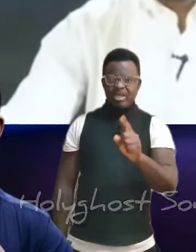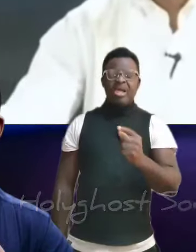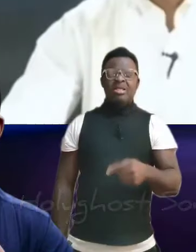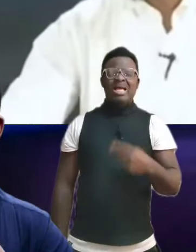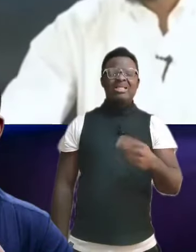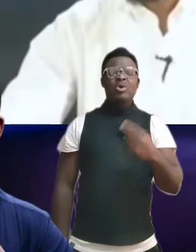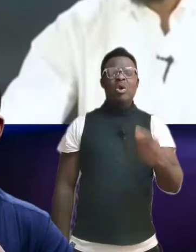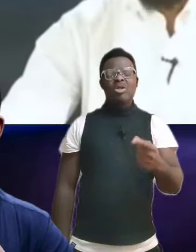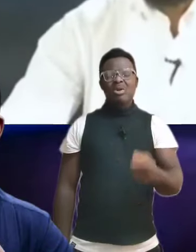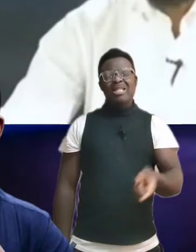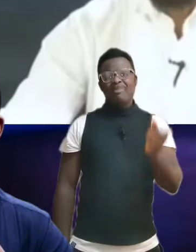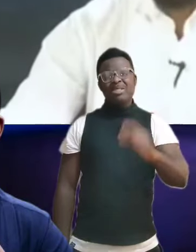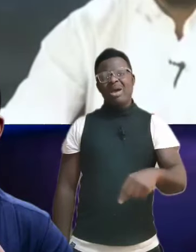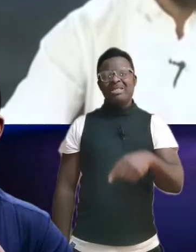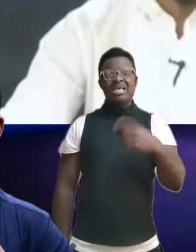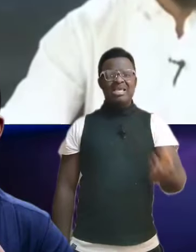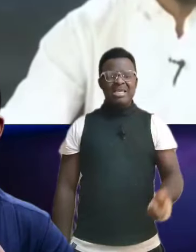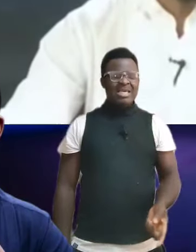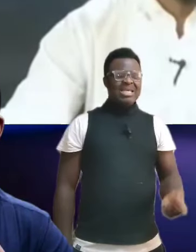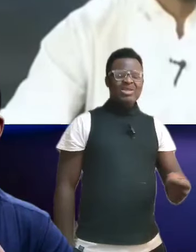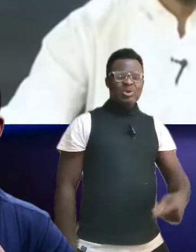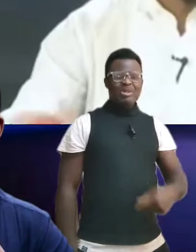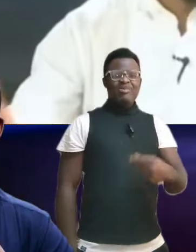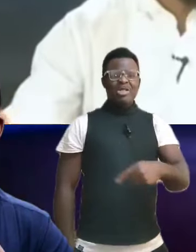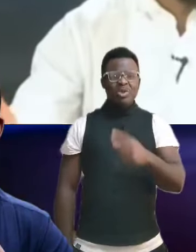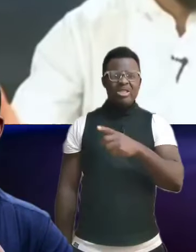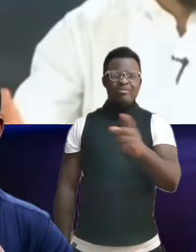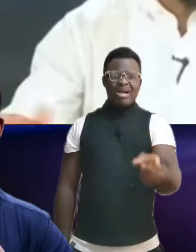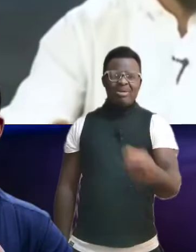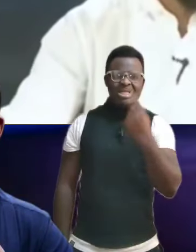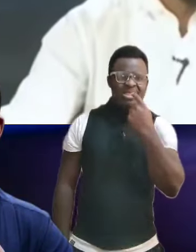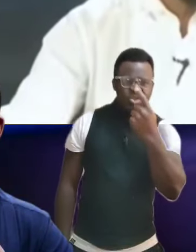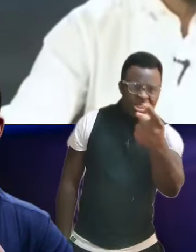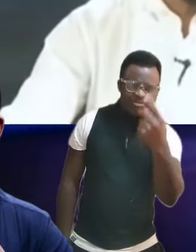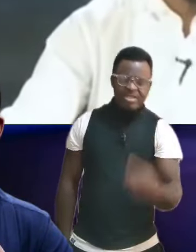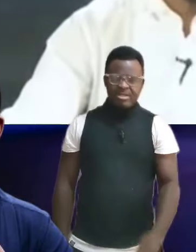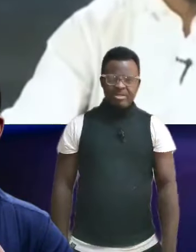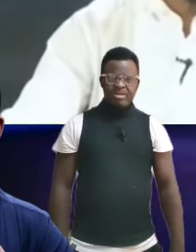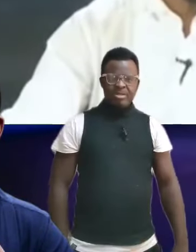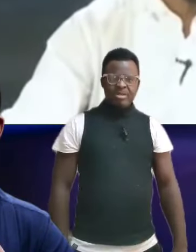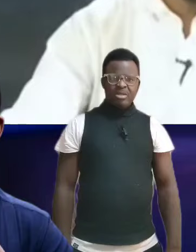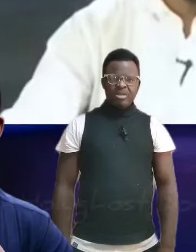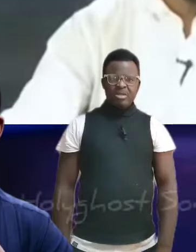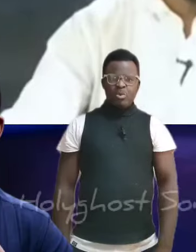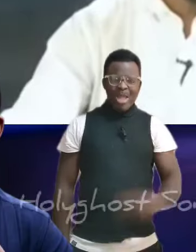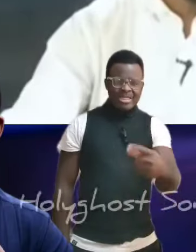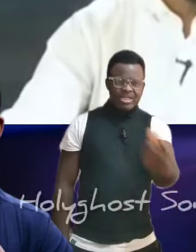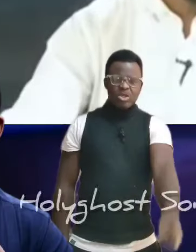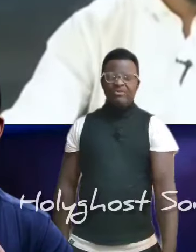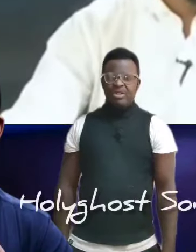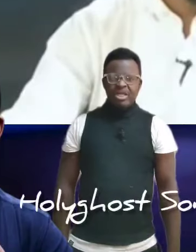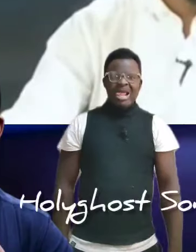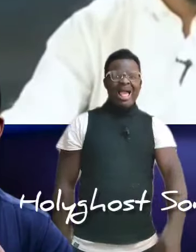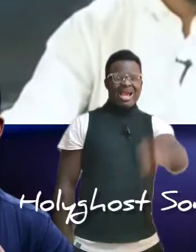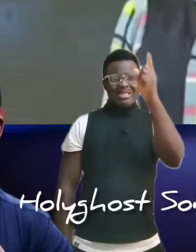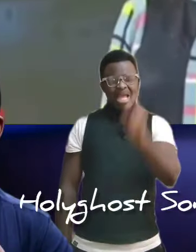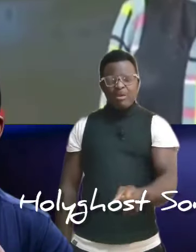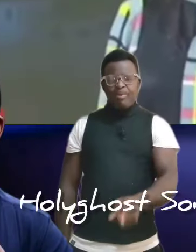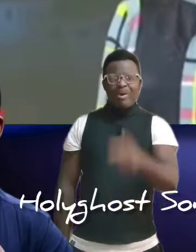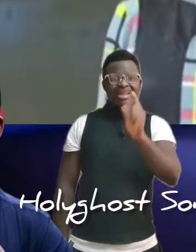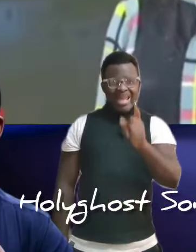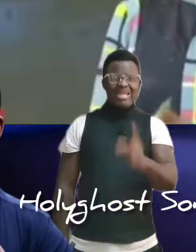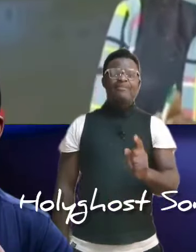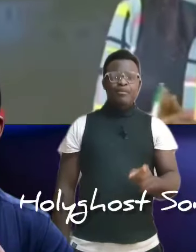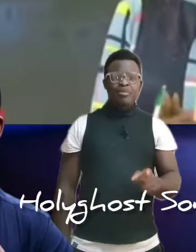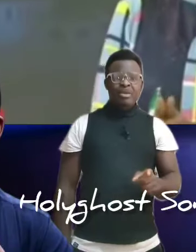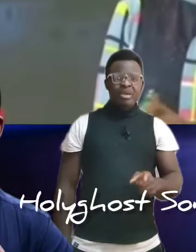allowances. Oh, come on, let's fight terrorism charges against them. So that is just the only explanation. All right, Deji, because our